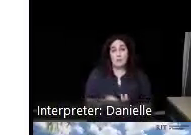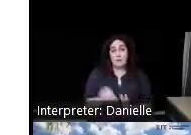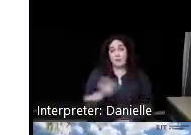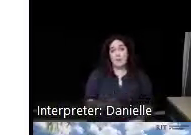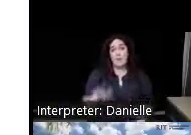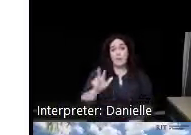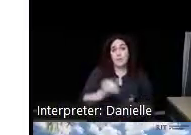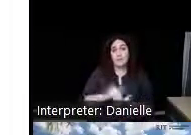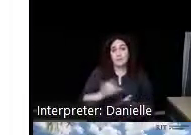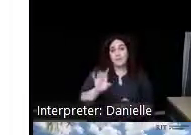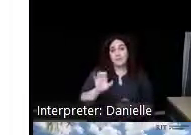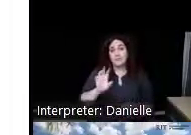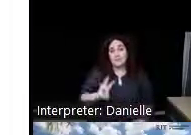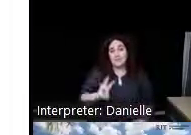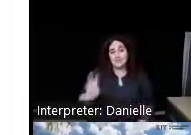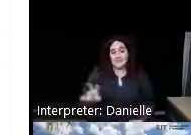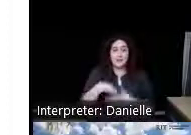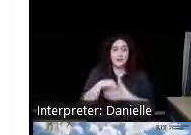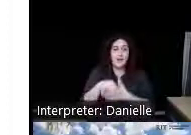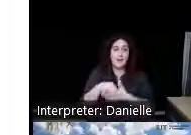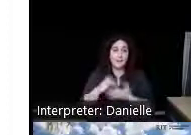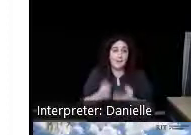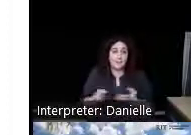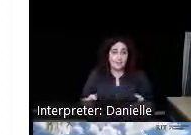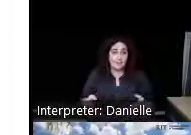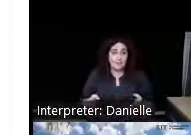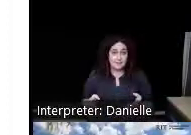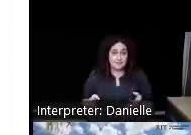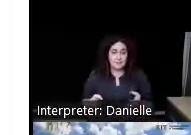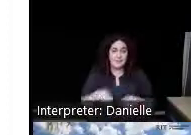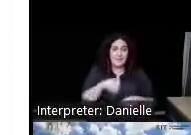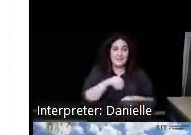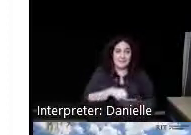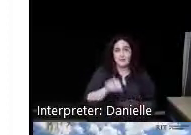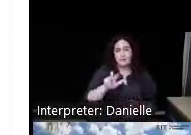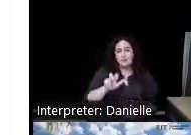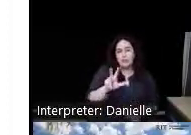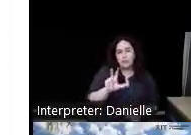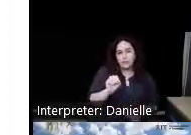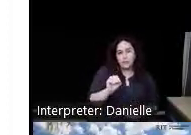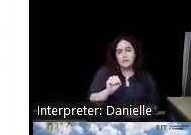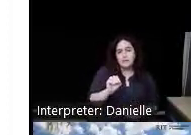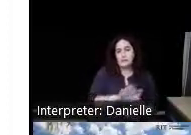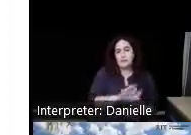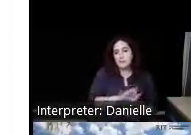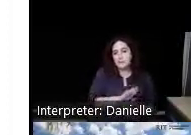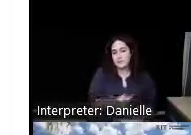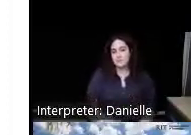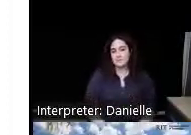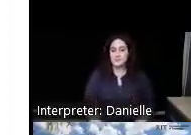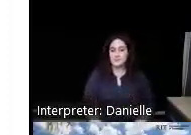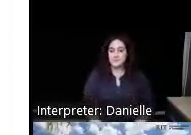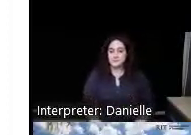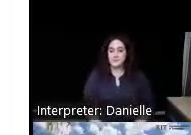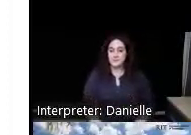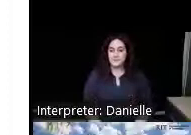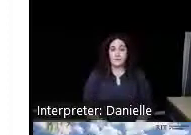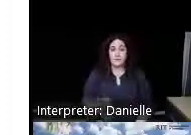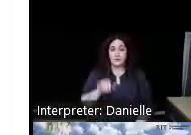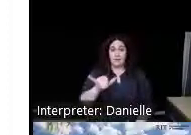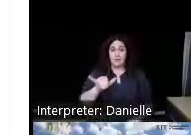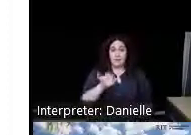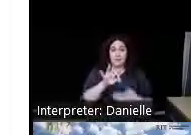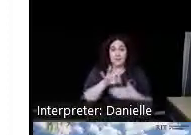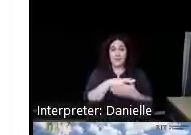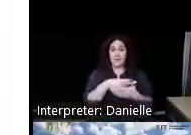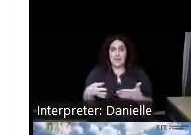3,866 content elements across those 330 papers. The table that I'm sharing is only a high-level overview. So